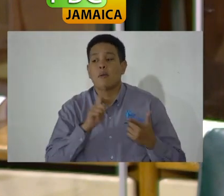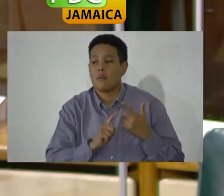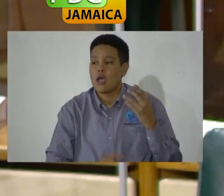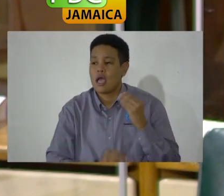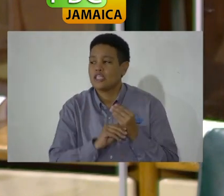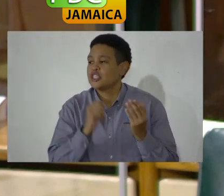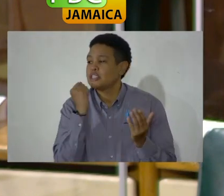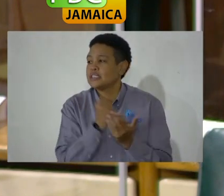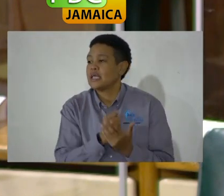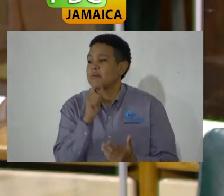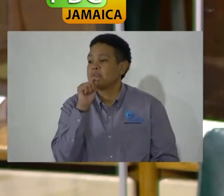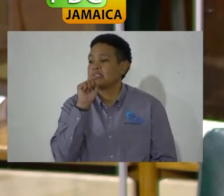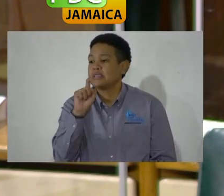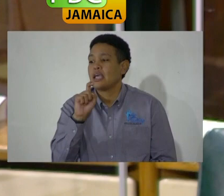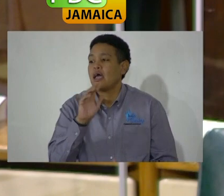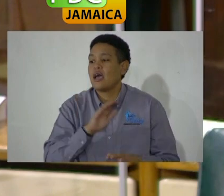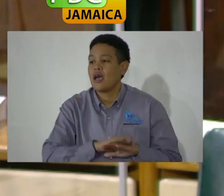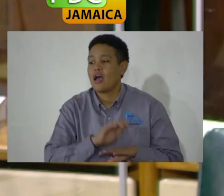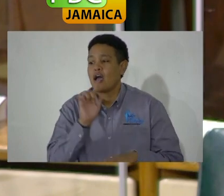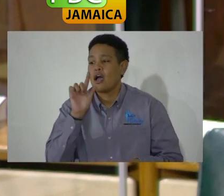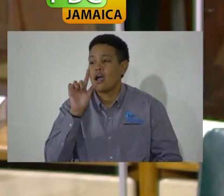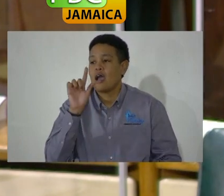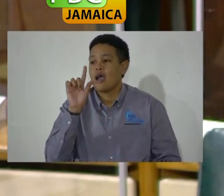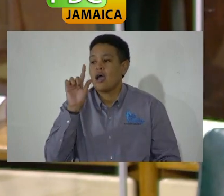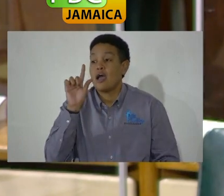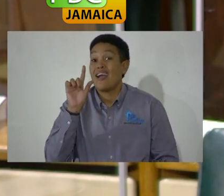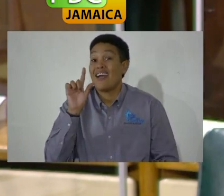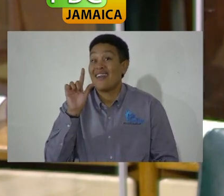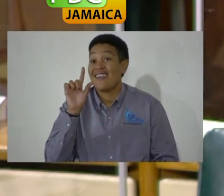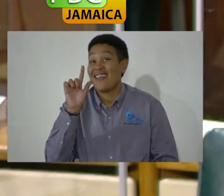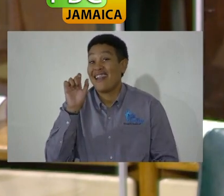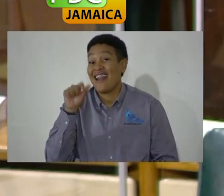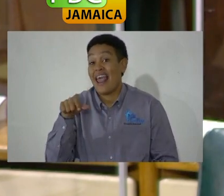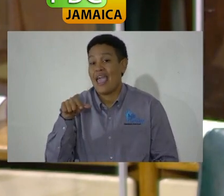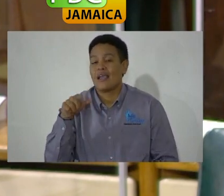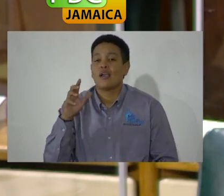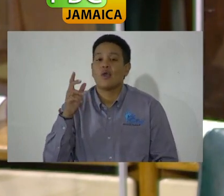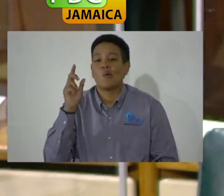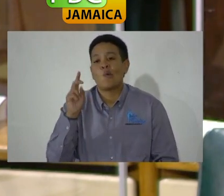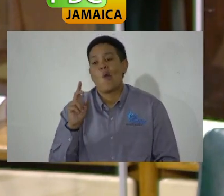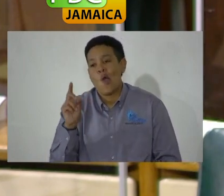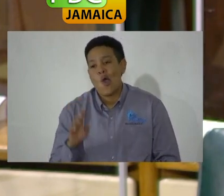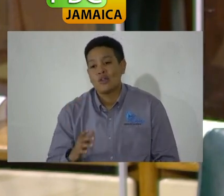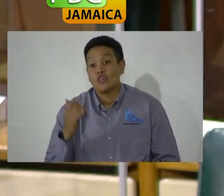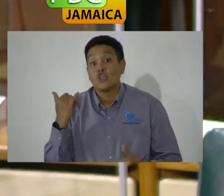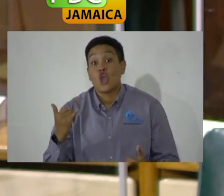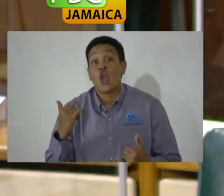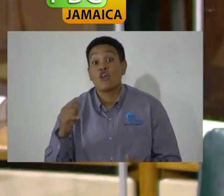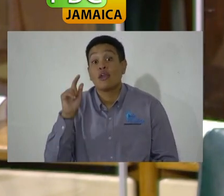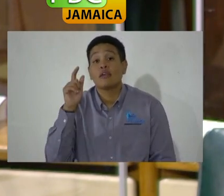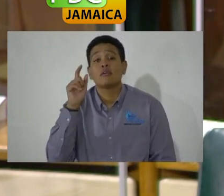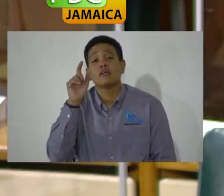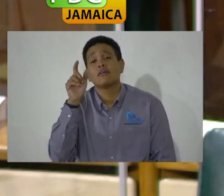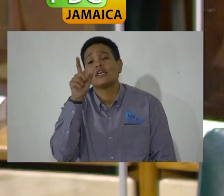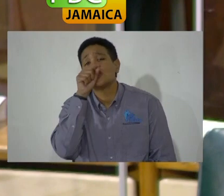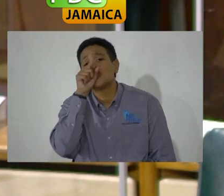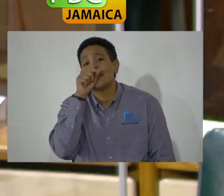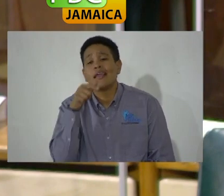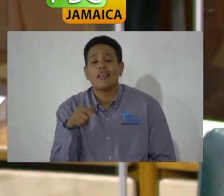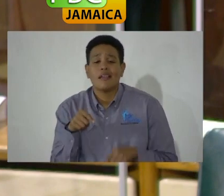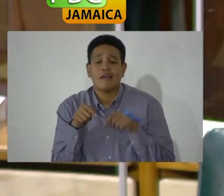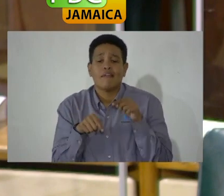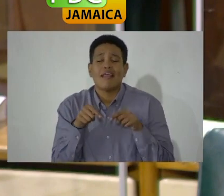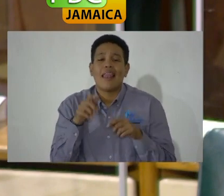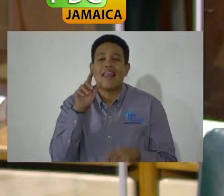stamp duties levied on leg quarters. Currently, the price of leg quarters within the